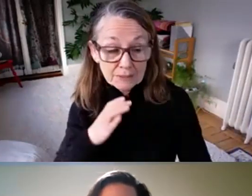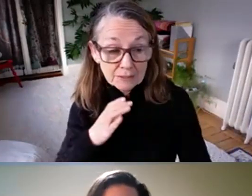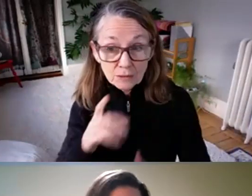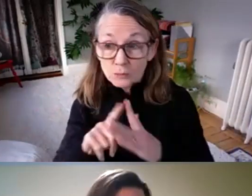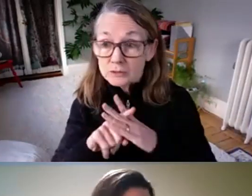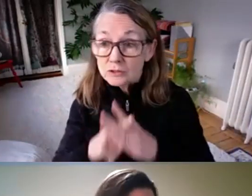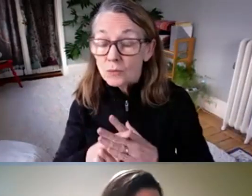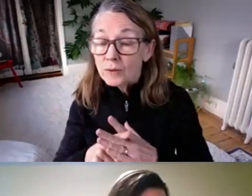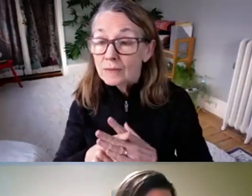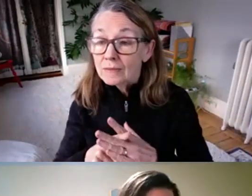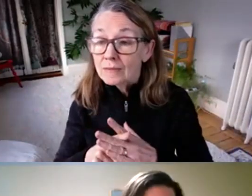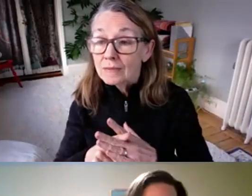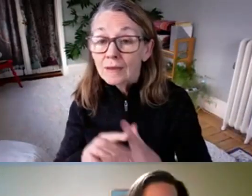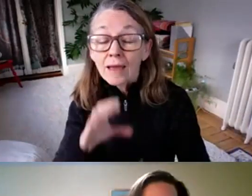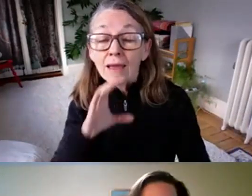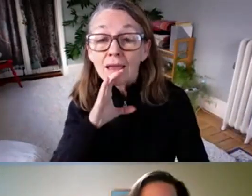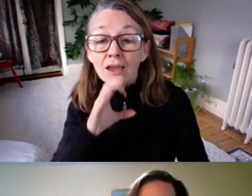with Caroline.